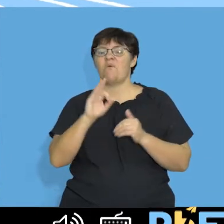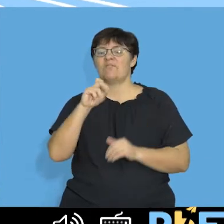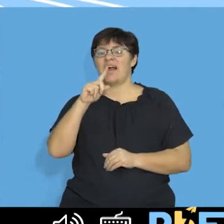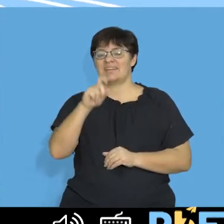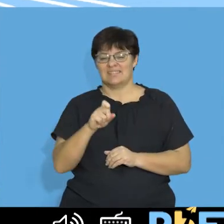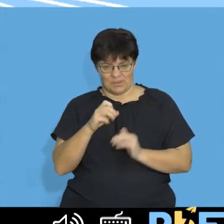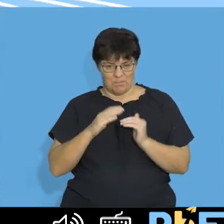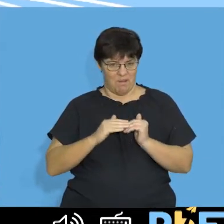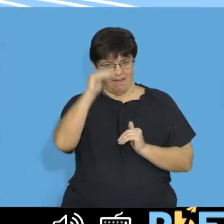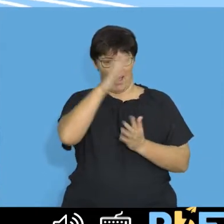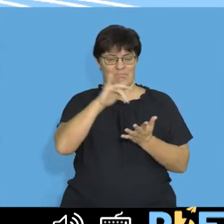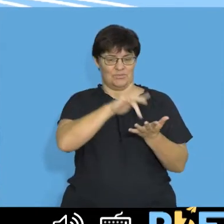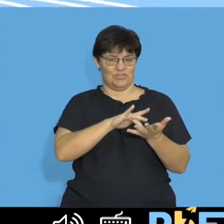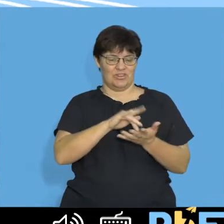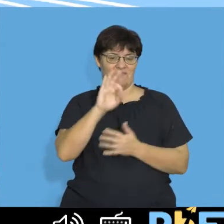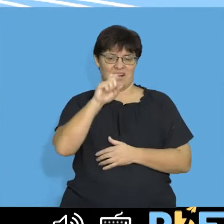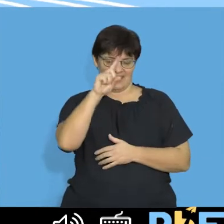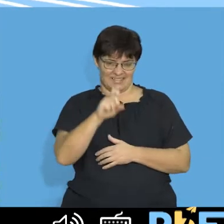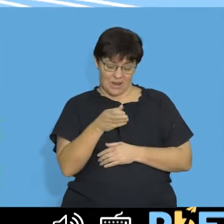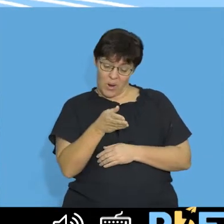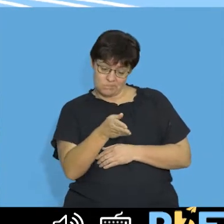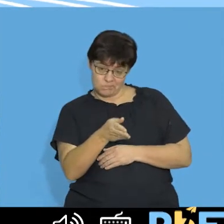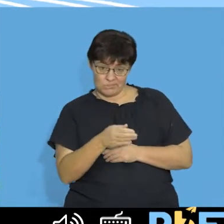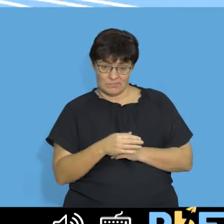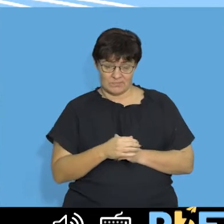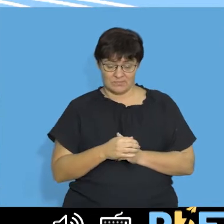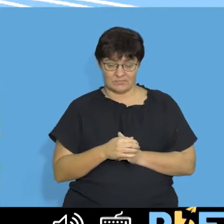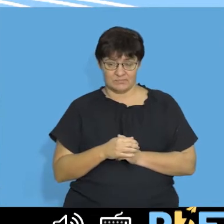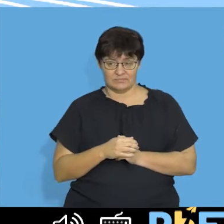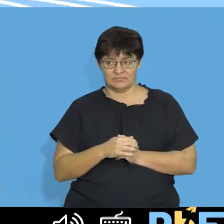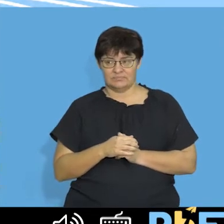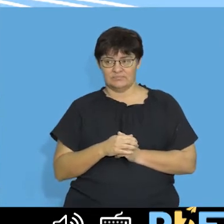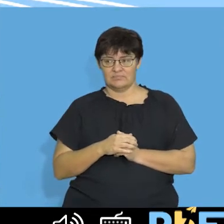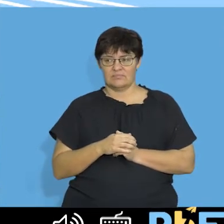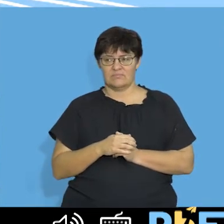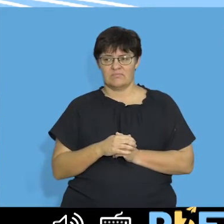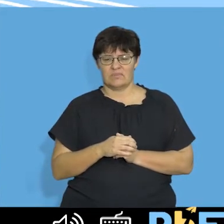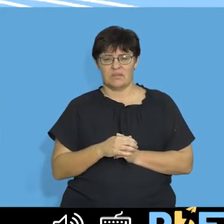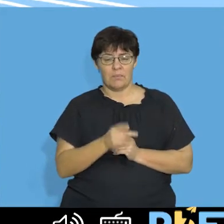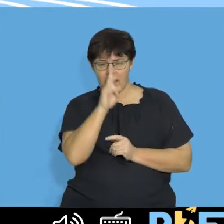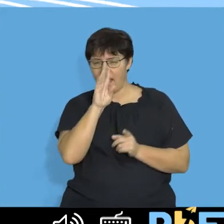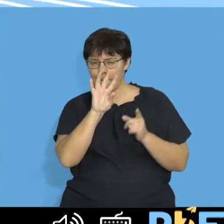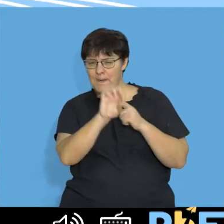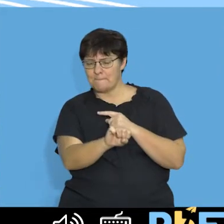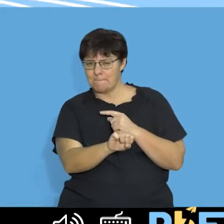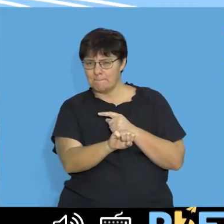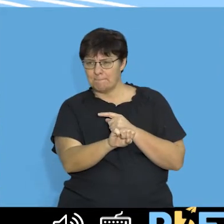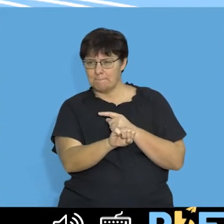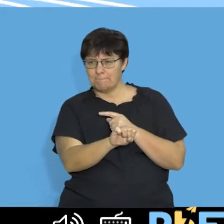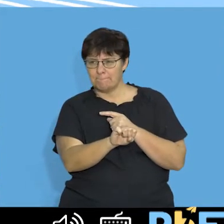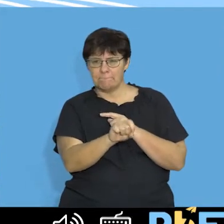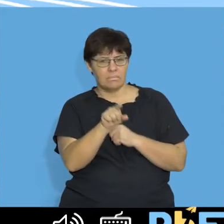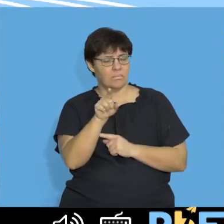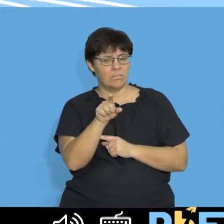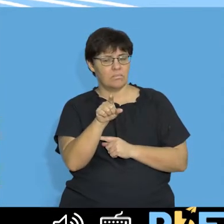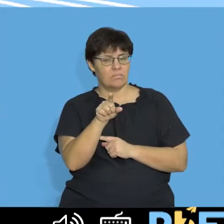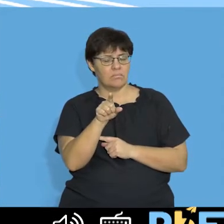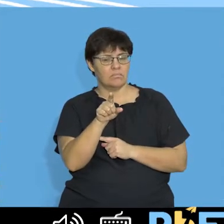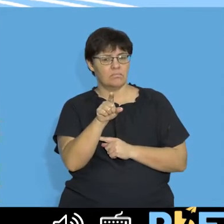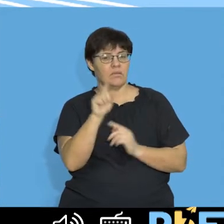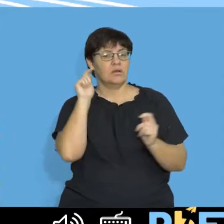flux through the coil at that point. But what do you notice at the moment as